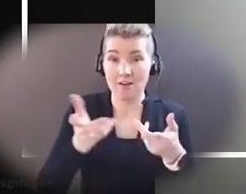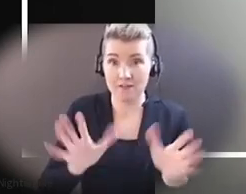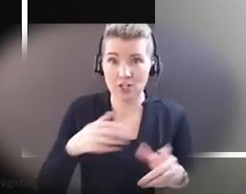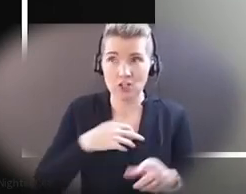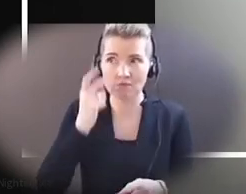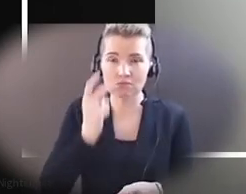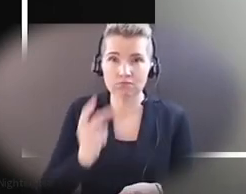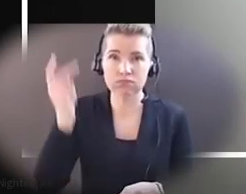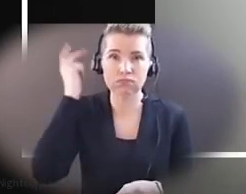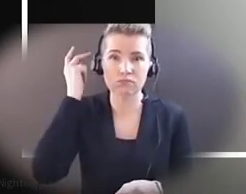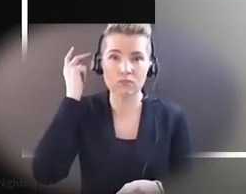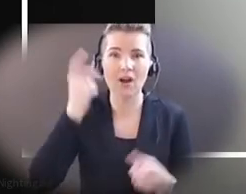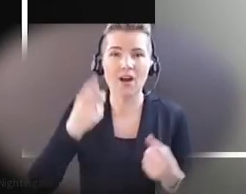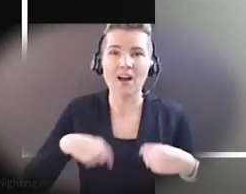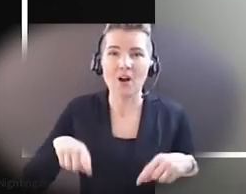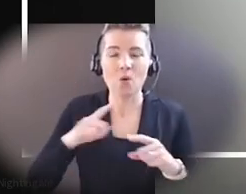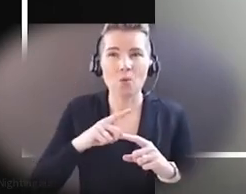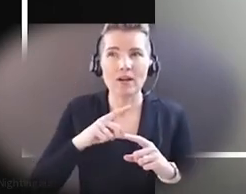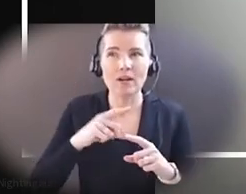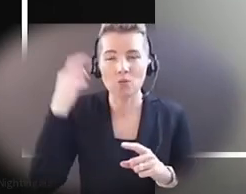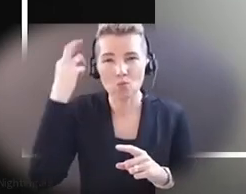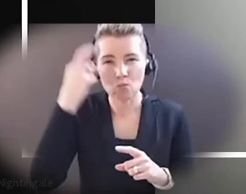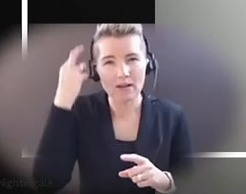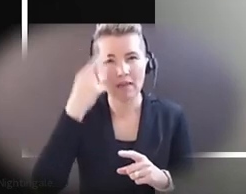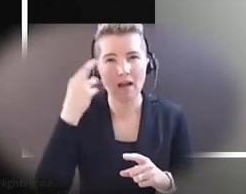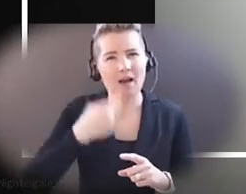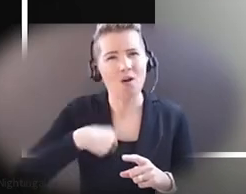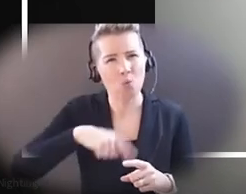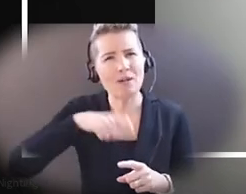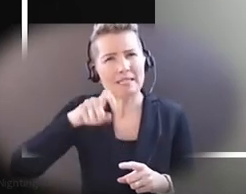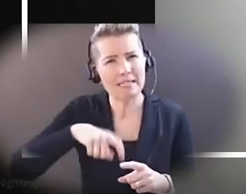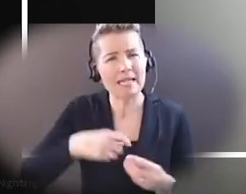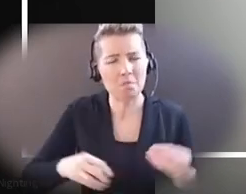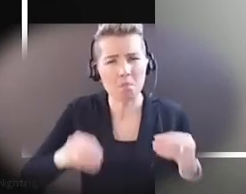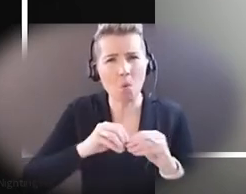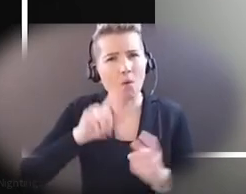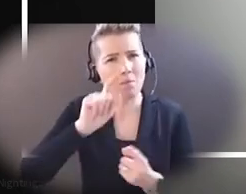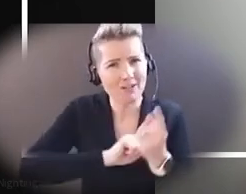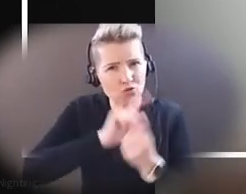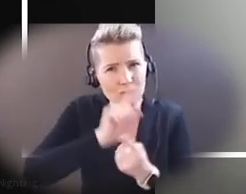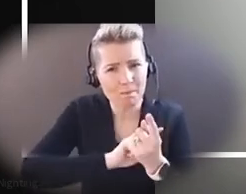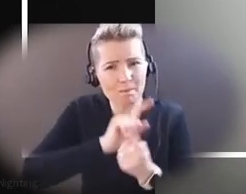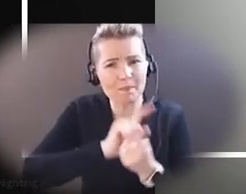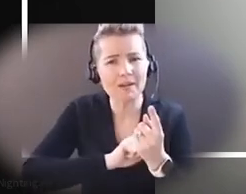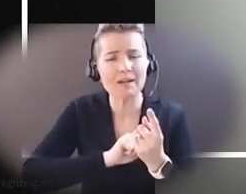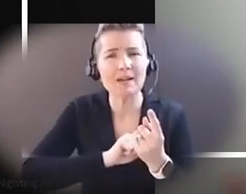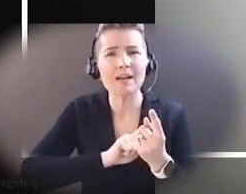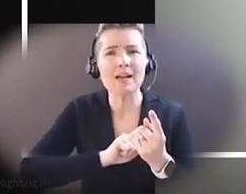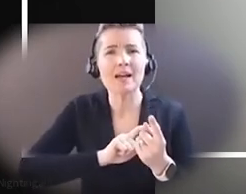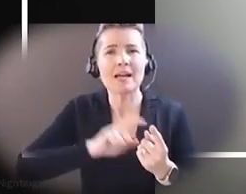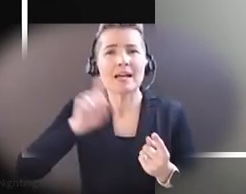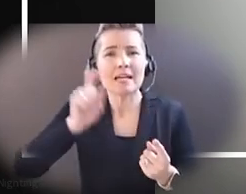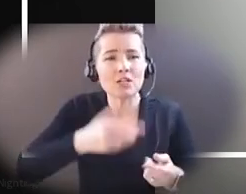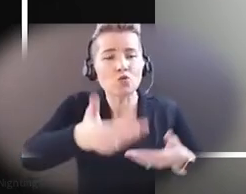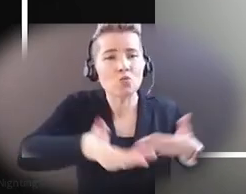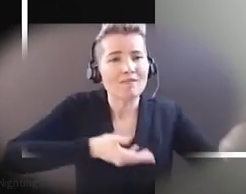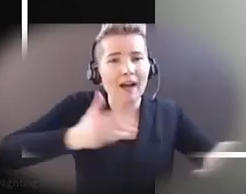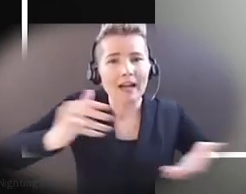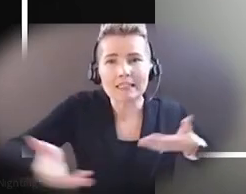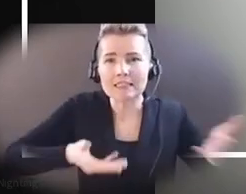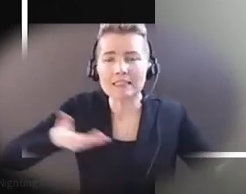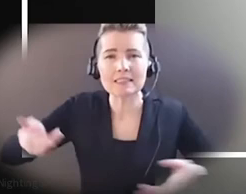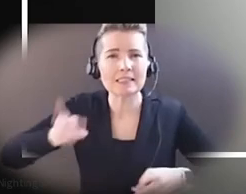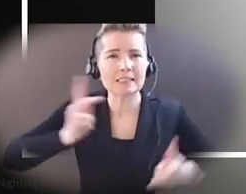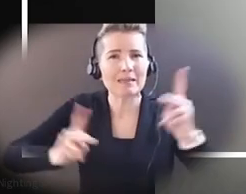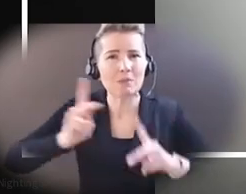question of, we do need something like this. We do need more mentorship in terms of inviting people to be able to tell their stories.